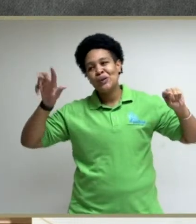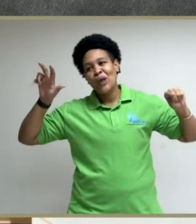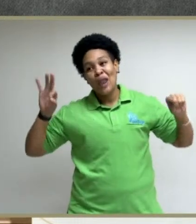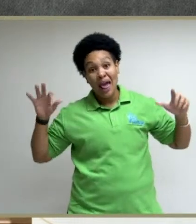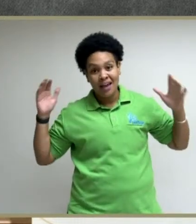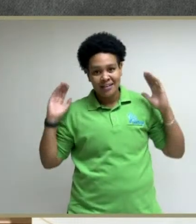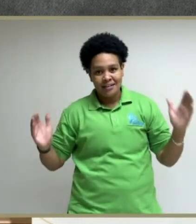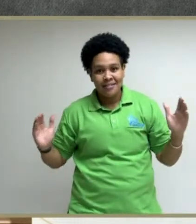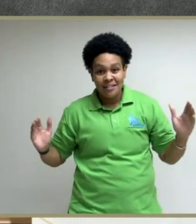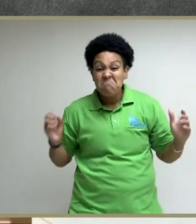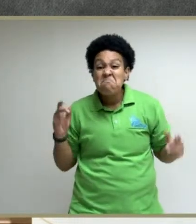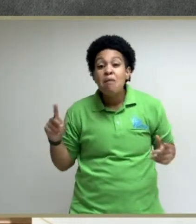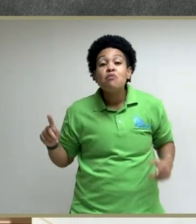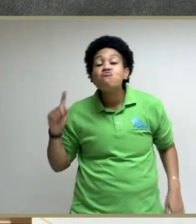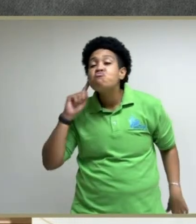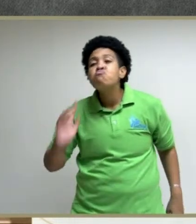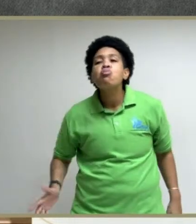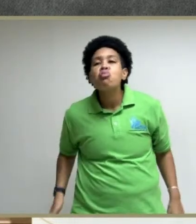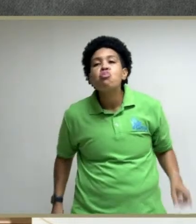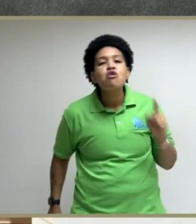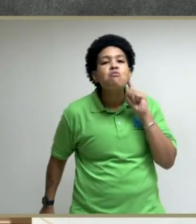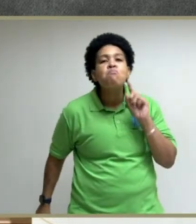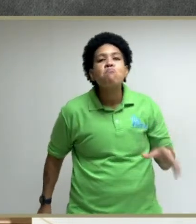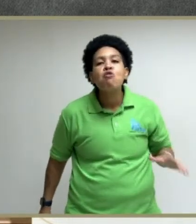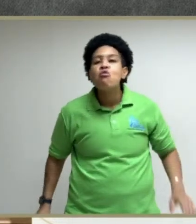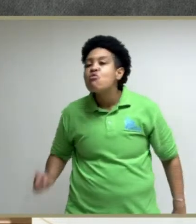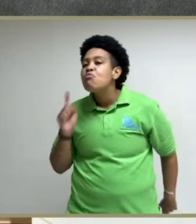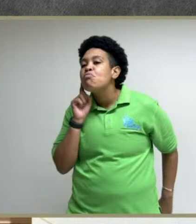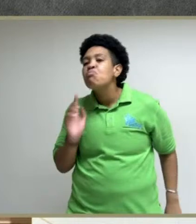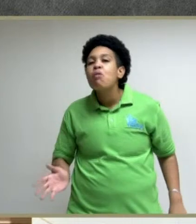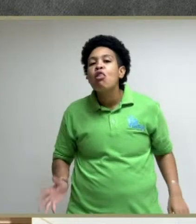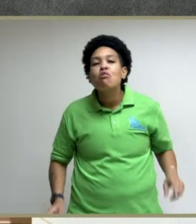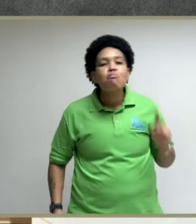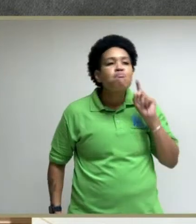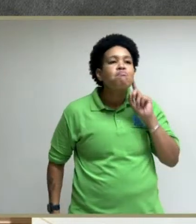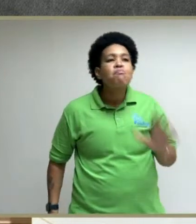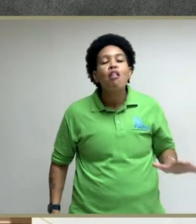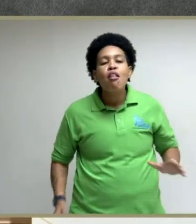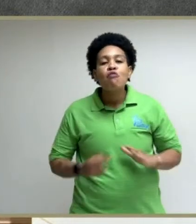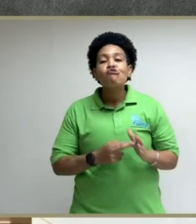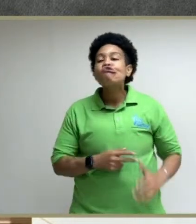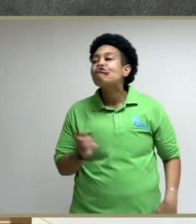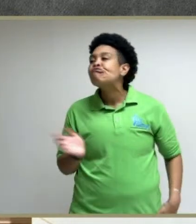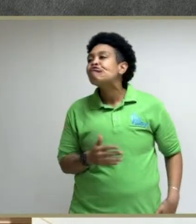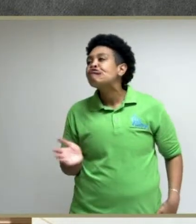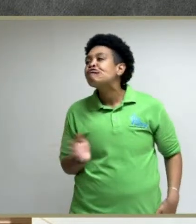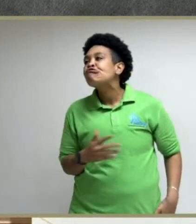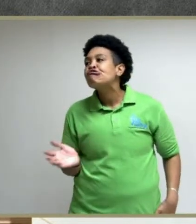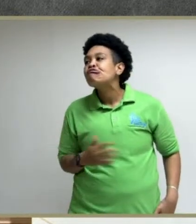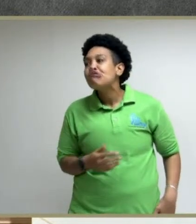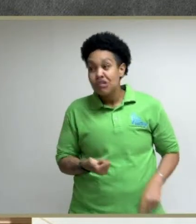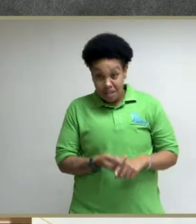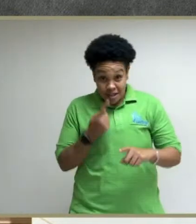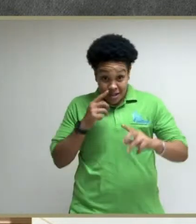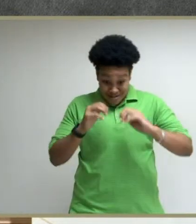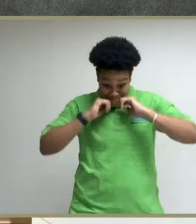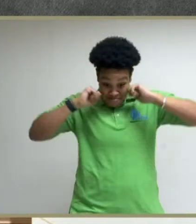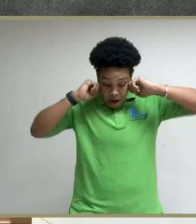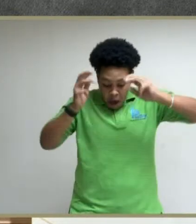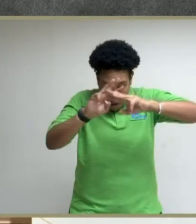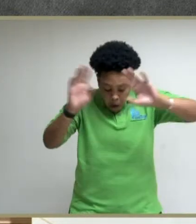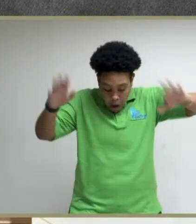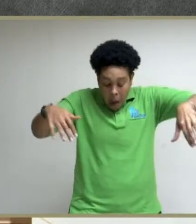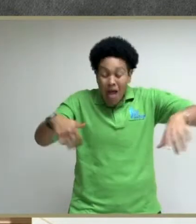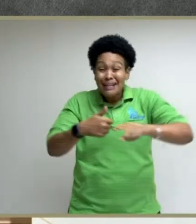not compliant with precautions, and they're still not using the preventative measures, the wearing of the mask,